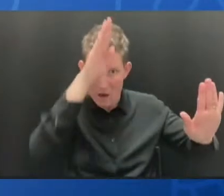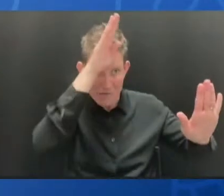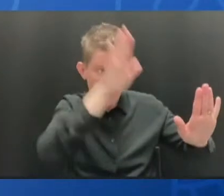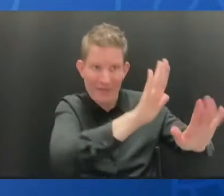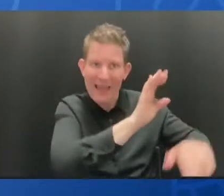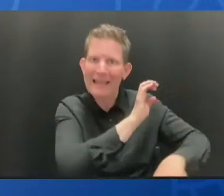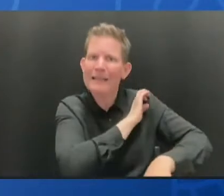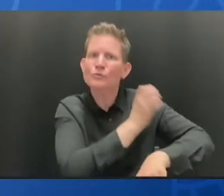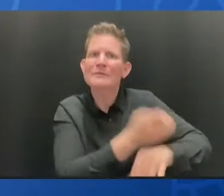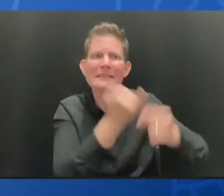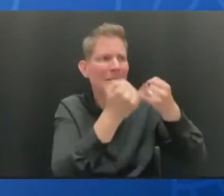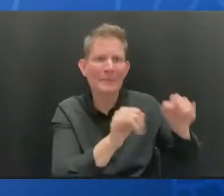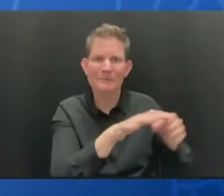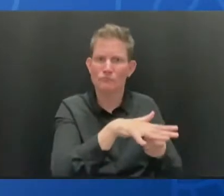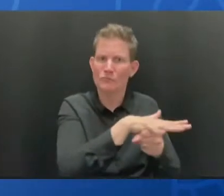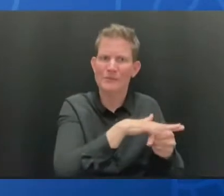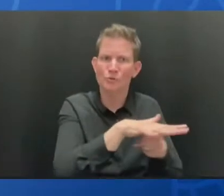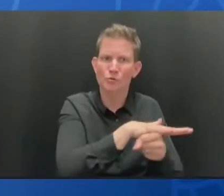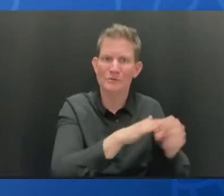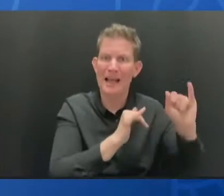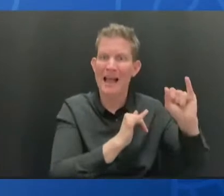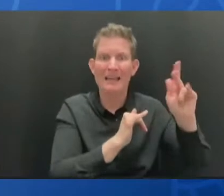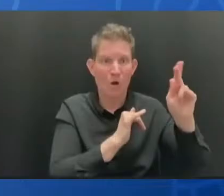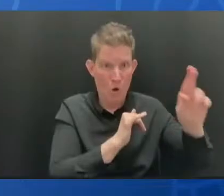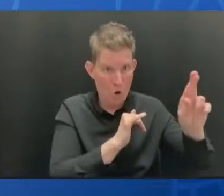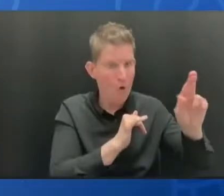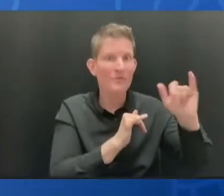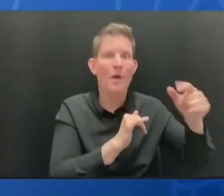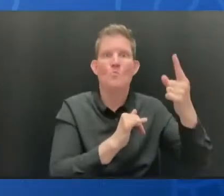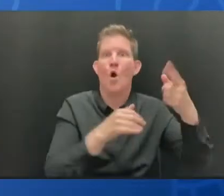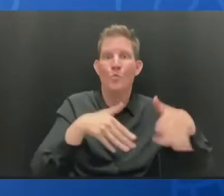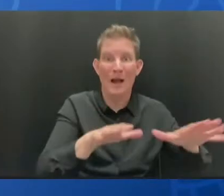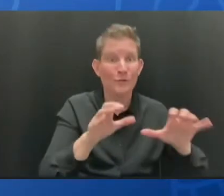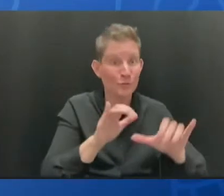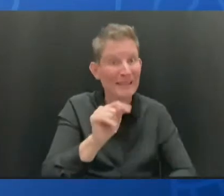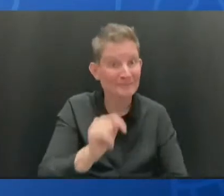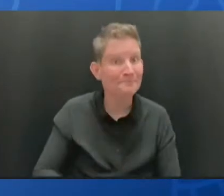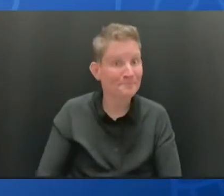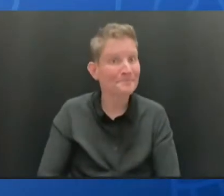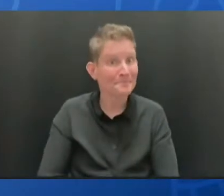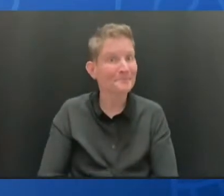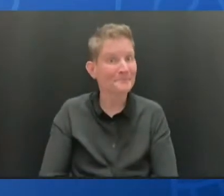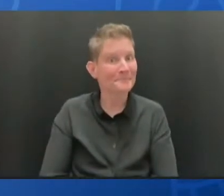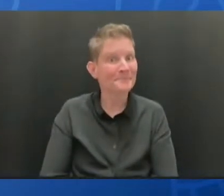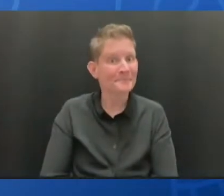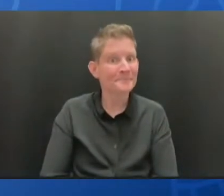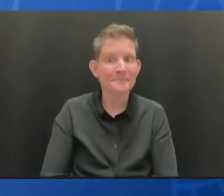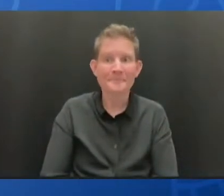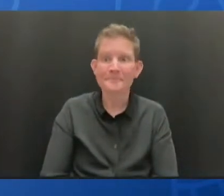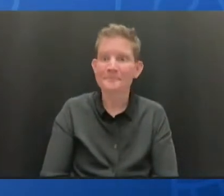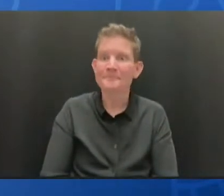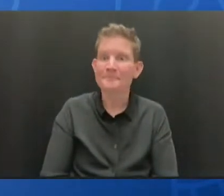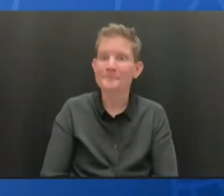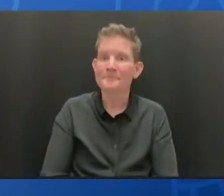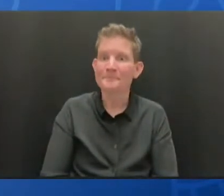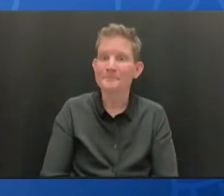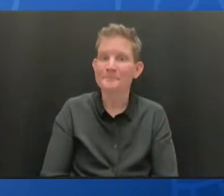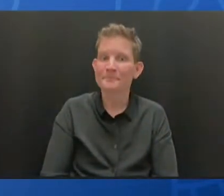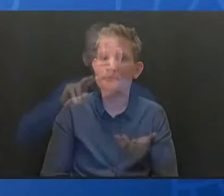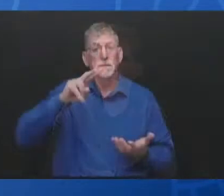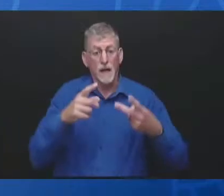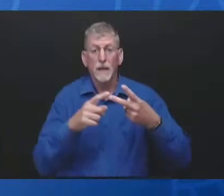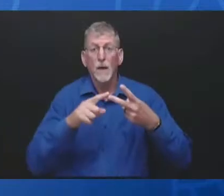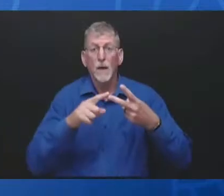we're going to be able to do it. And another question on Iraq, Sure. In separate issue. Do you confirm if there's any U.S. involvement in